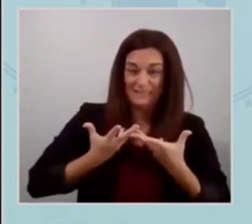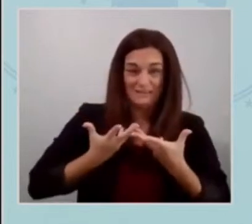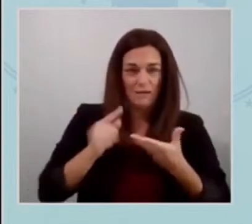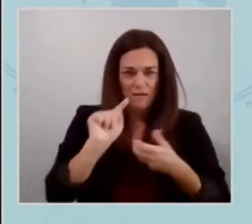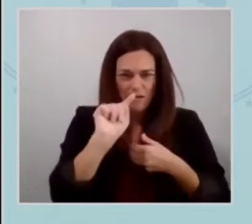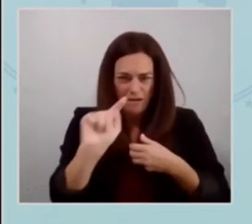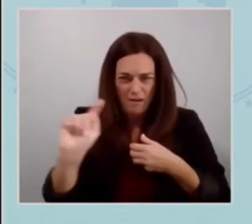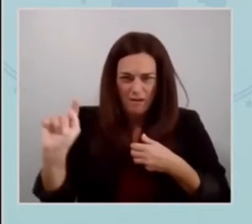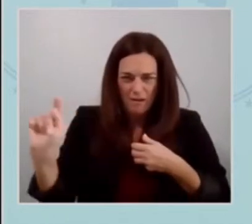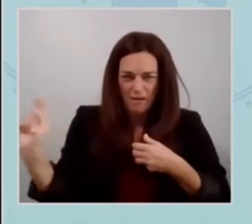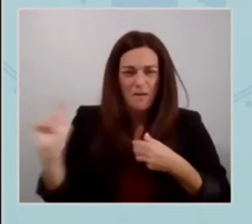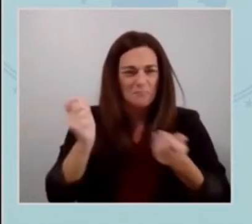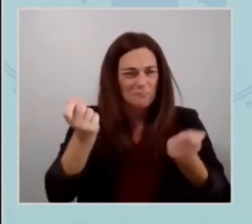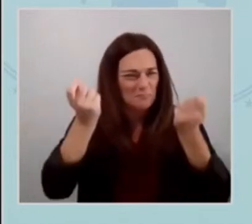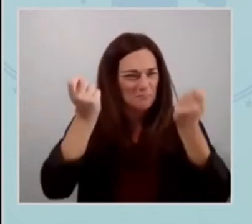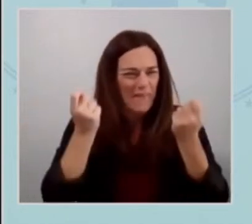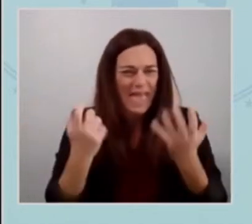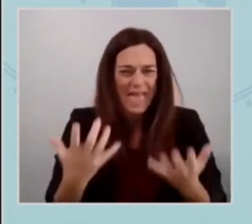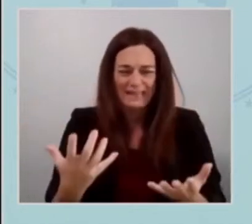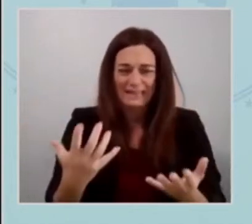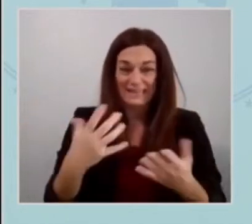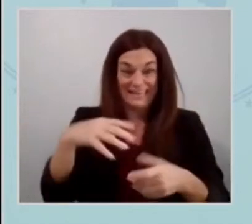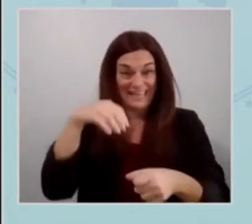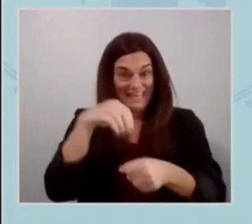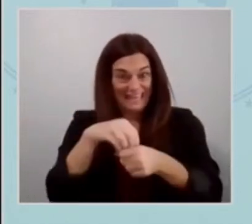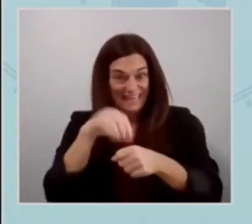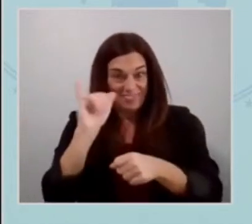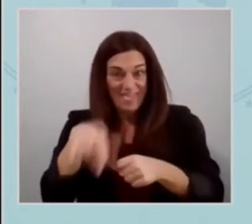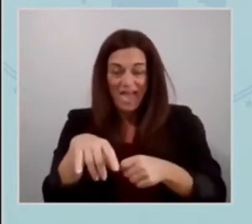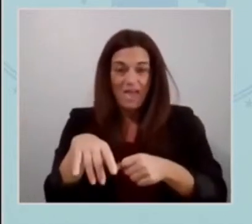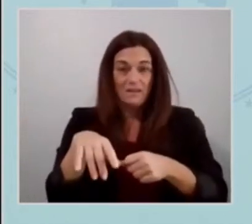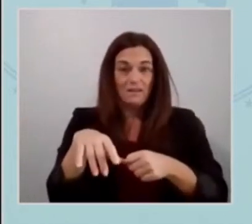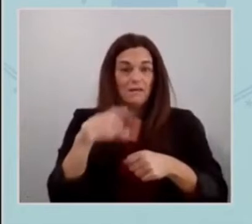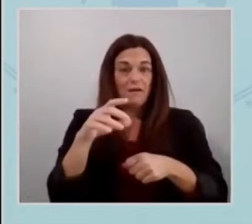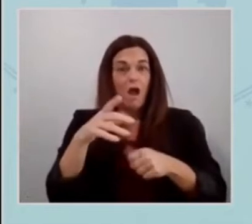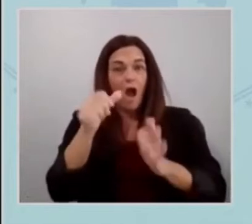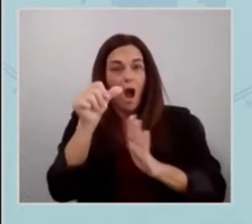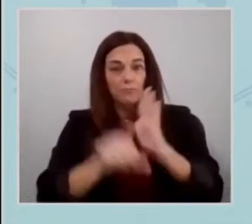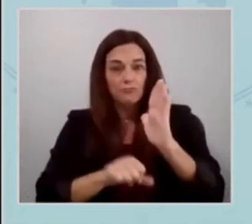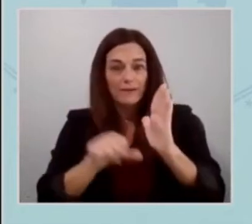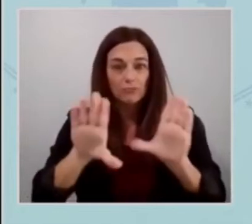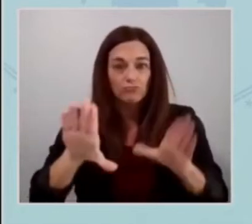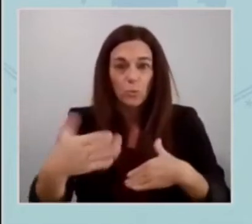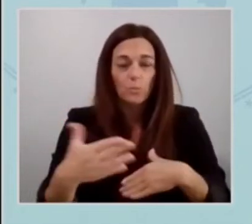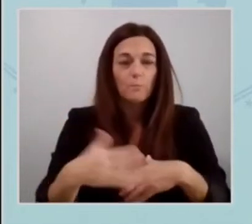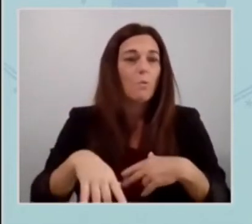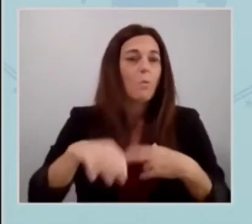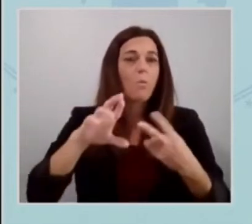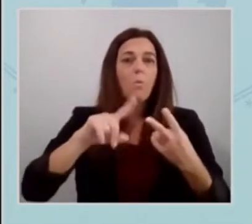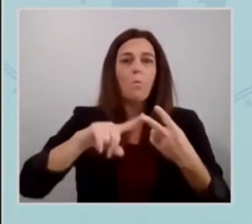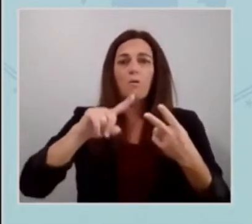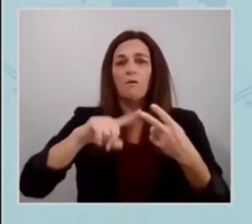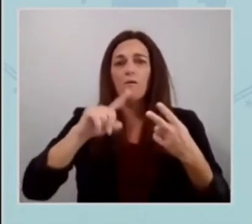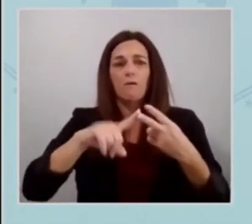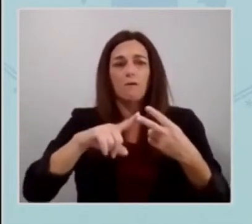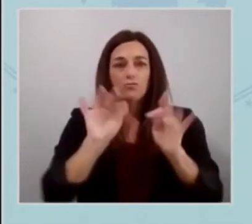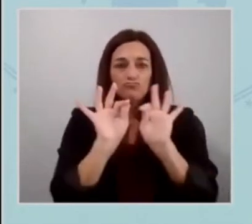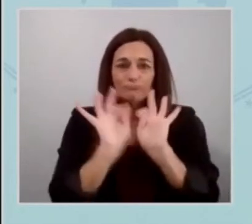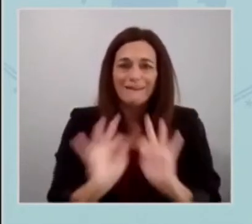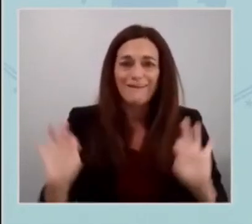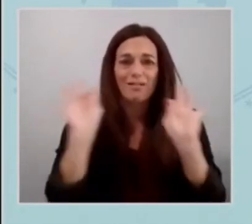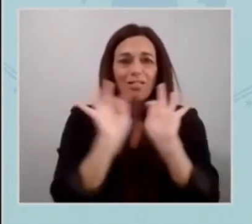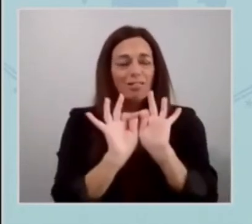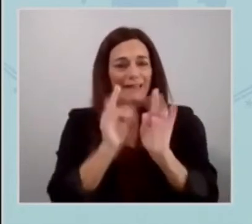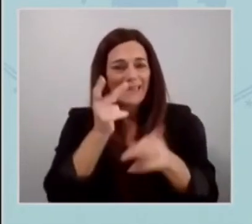assistance. The doctors and nurses talking to me are telling me how many of them, when they're in when they're in